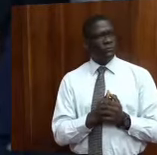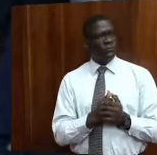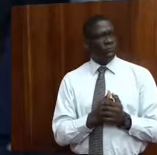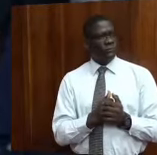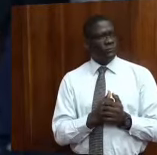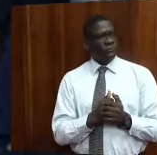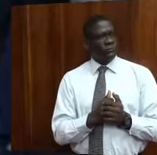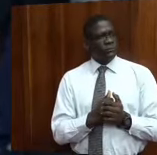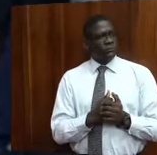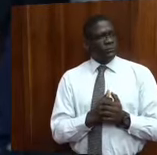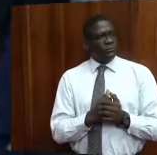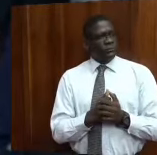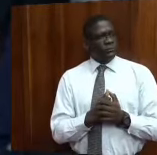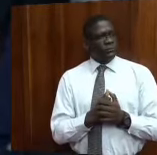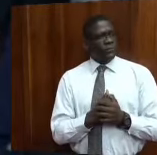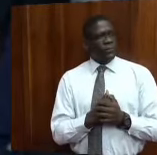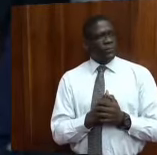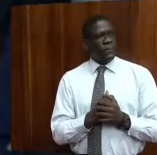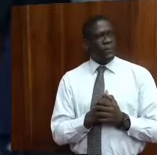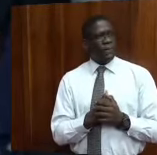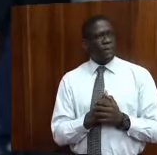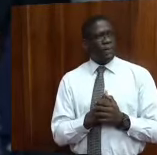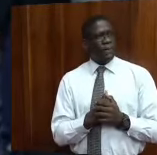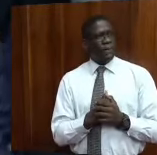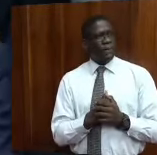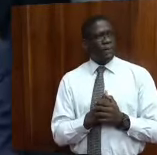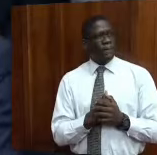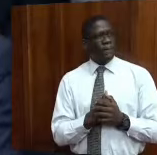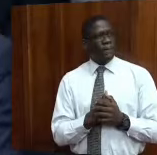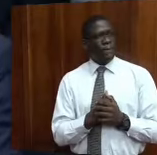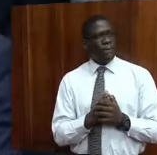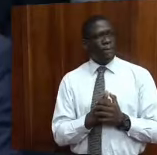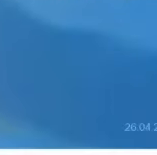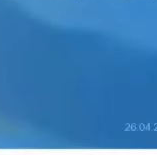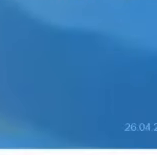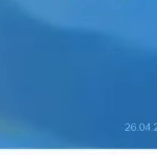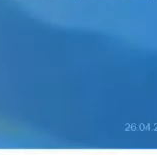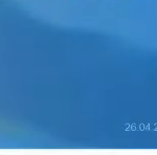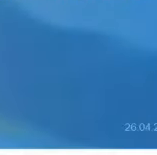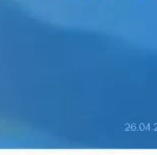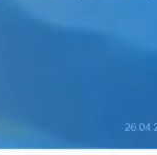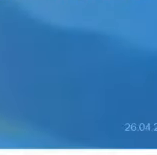annual personal income tax allowance will increase from 18,000